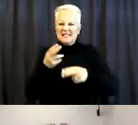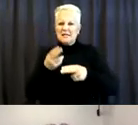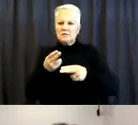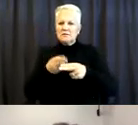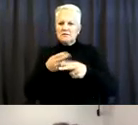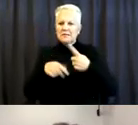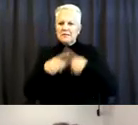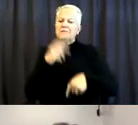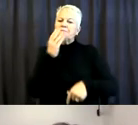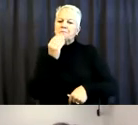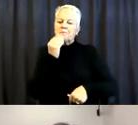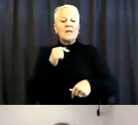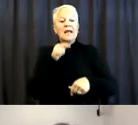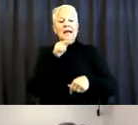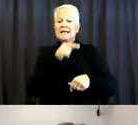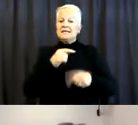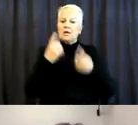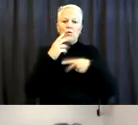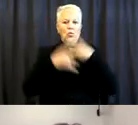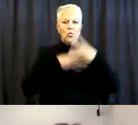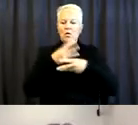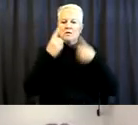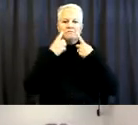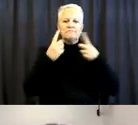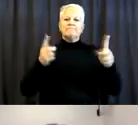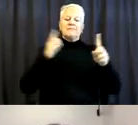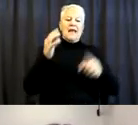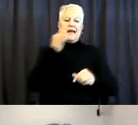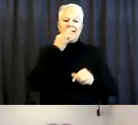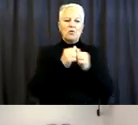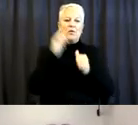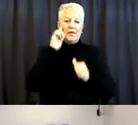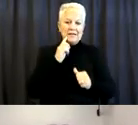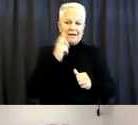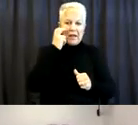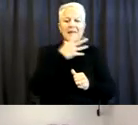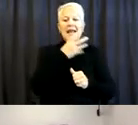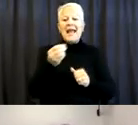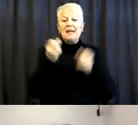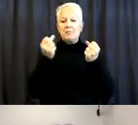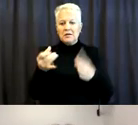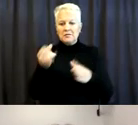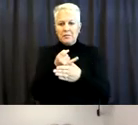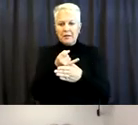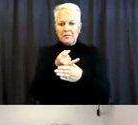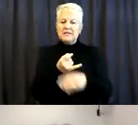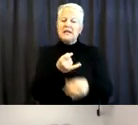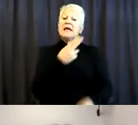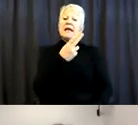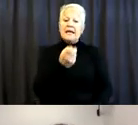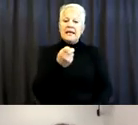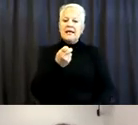a world-renowned expert on deafblindness and multiple impairments. He really recognized the importance